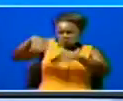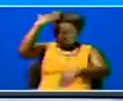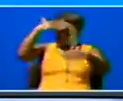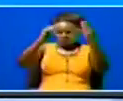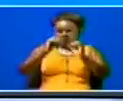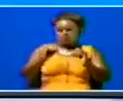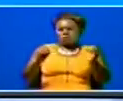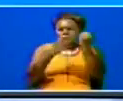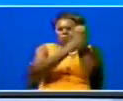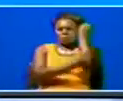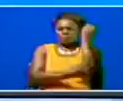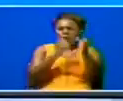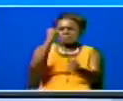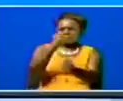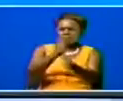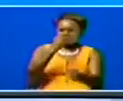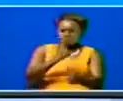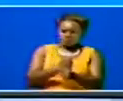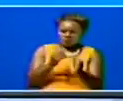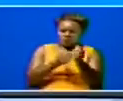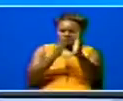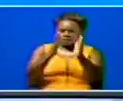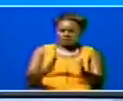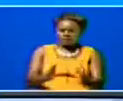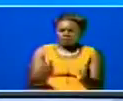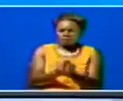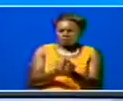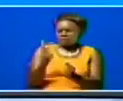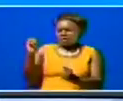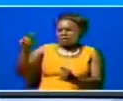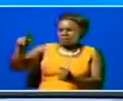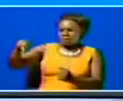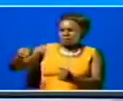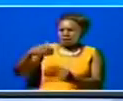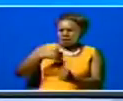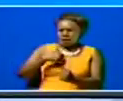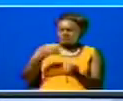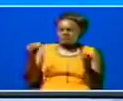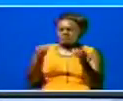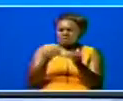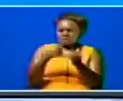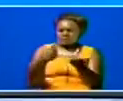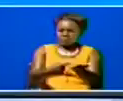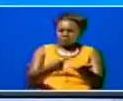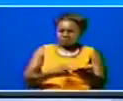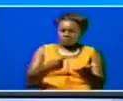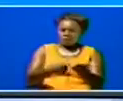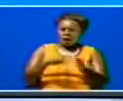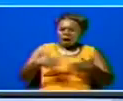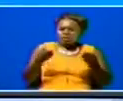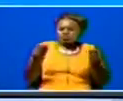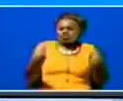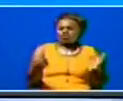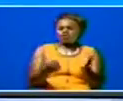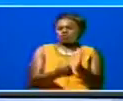institutions because of poor performance. The leaders, led by the Area Member of Parliament, held a crisis meeting to discuss how to salvage the